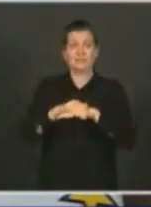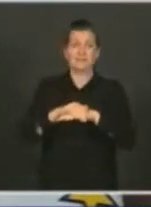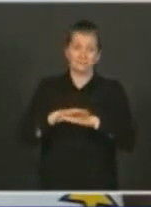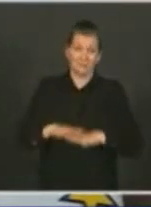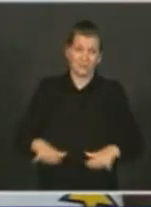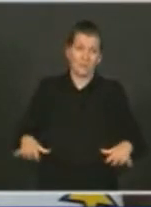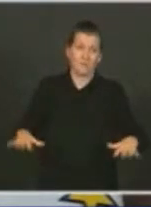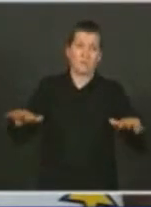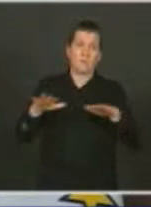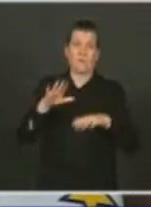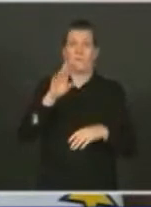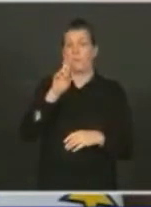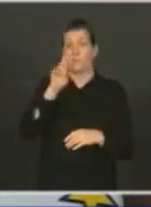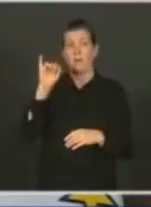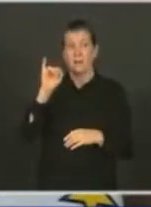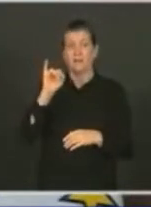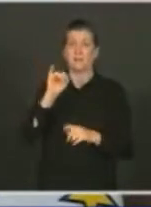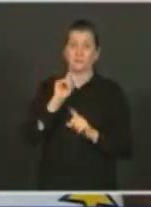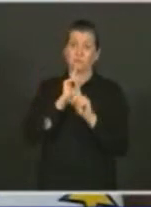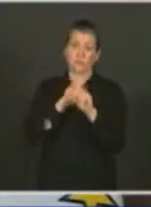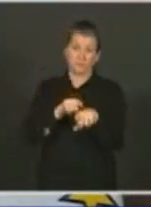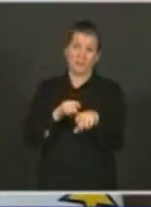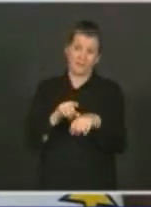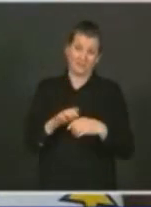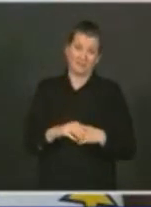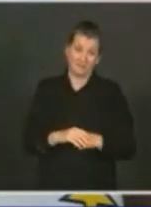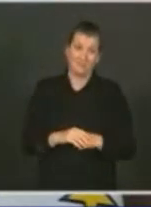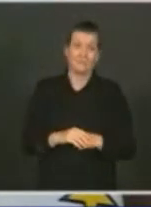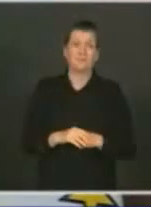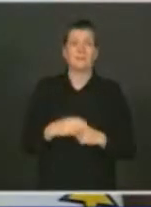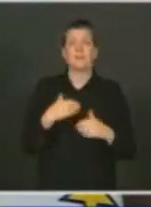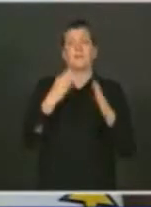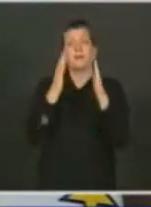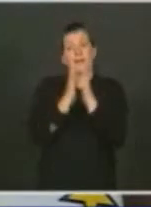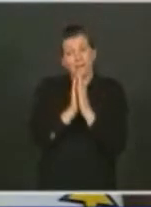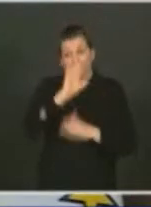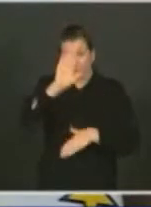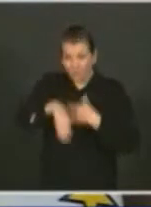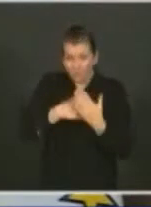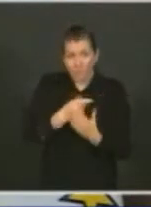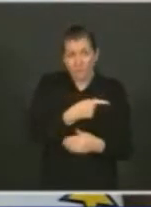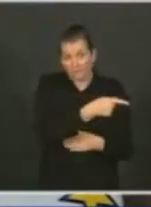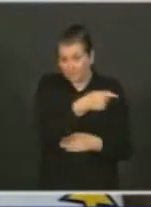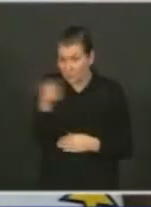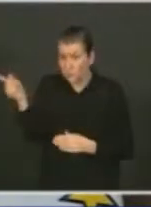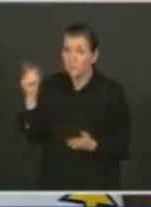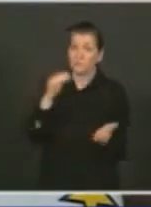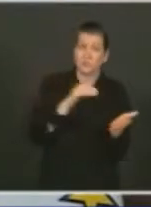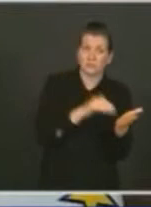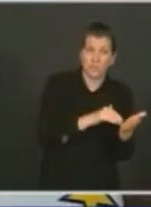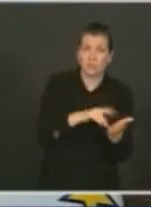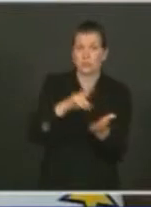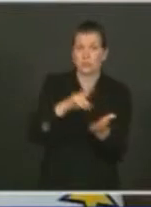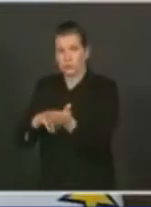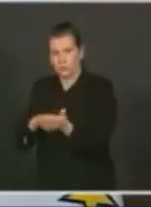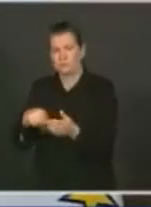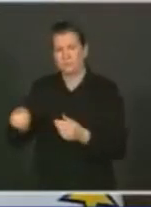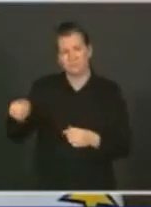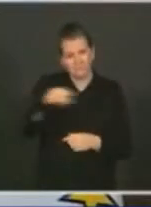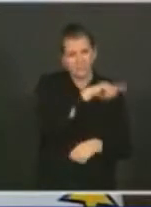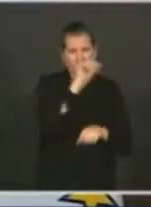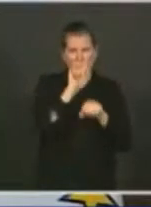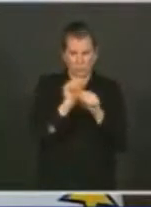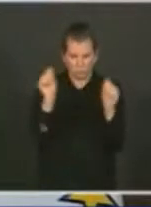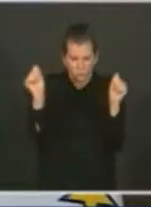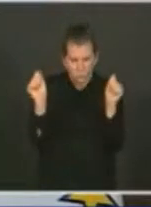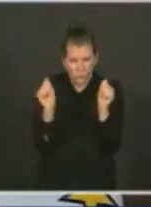Island response. So I'm calling on all healthcare providers to work together, and those in the community, if